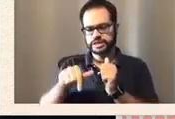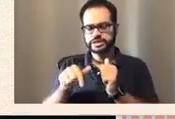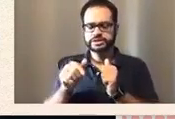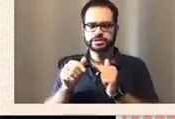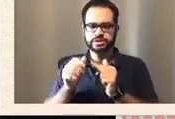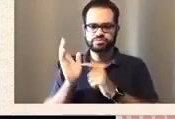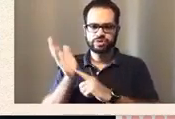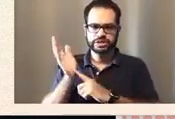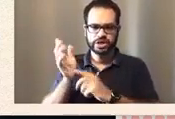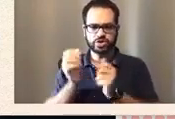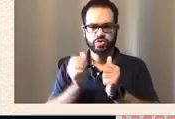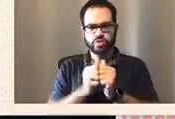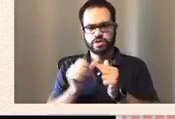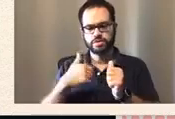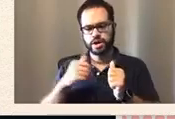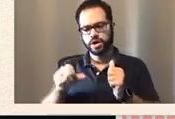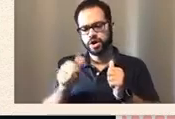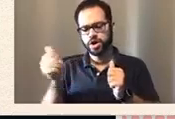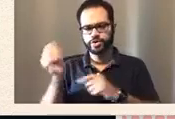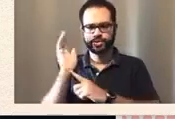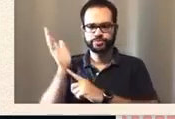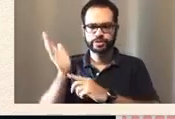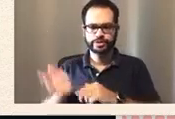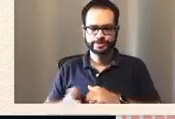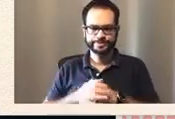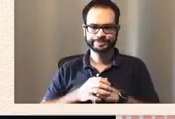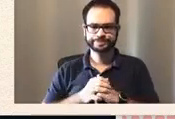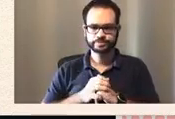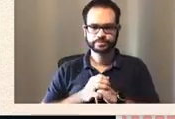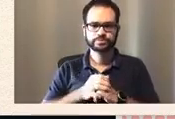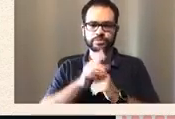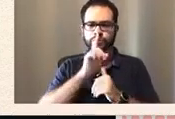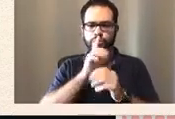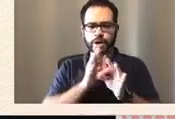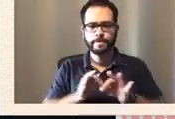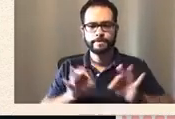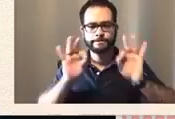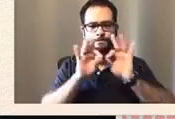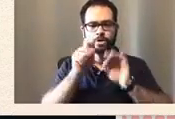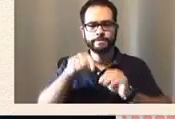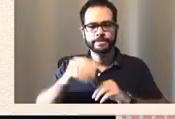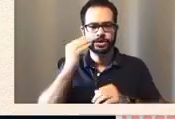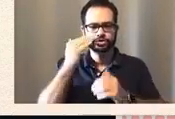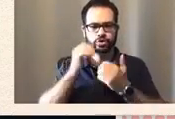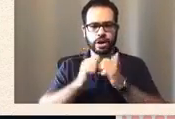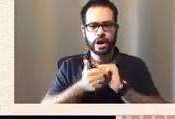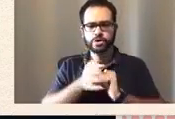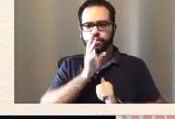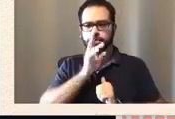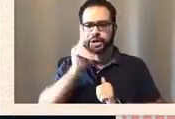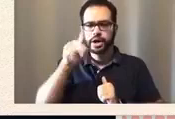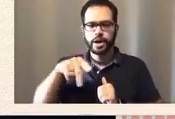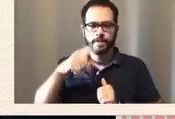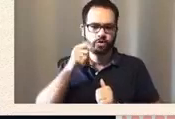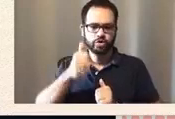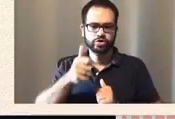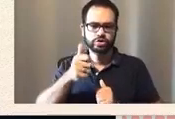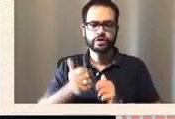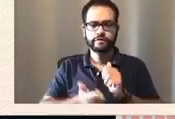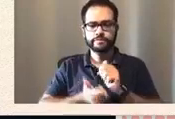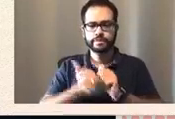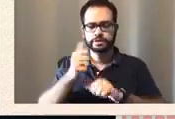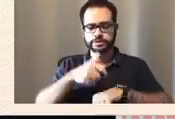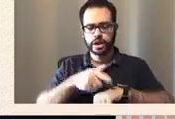that it's important to know how to speak up for yourself. And a lot of times when you have a disability, you're told